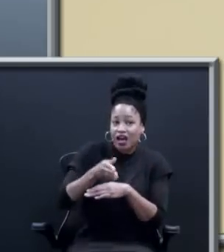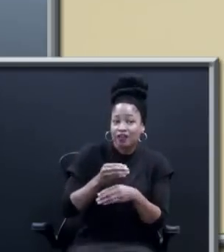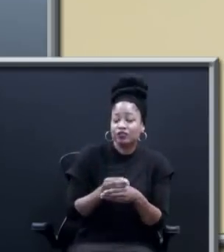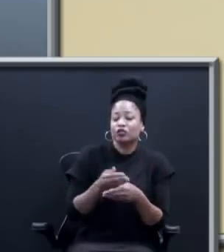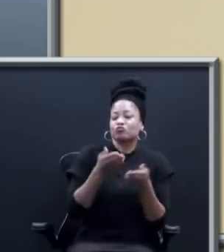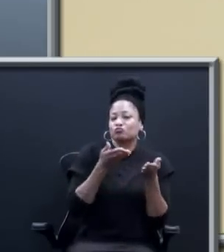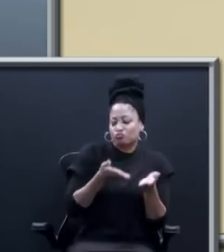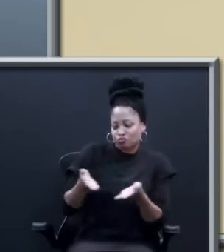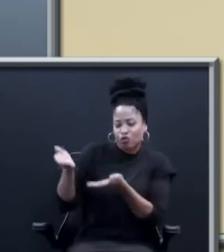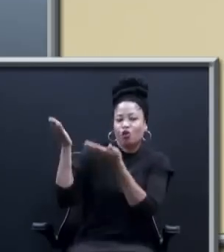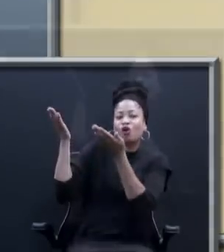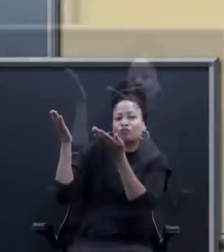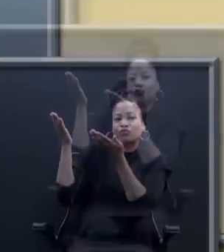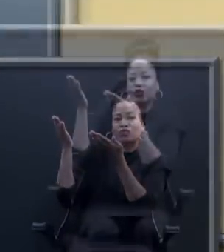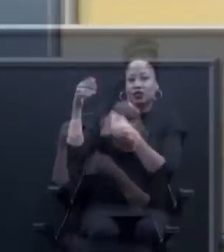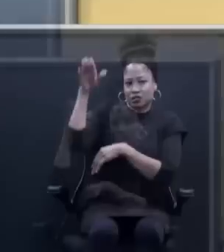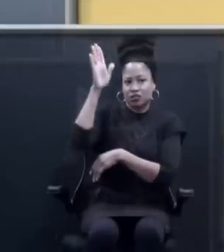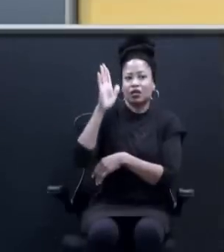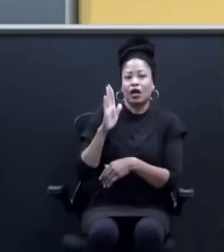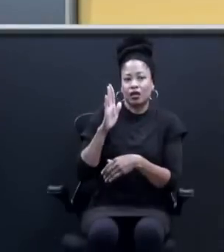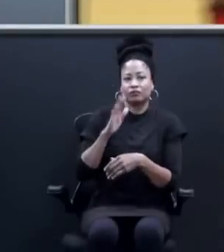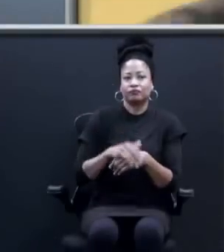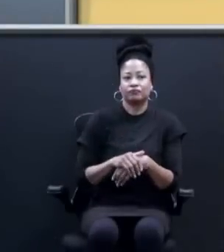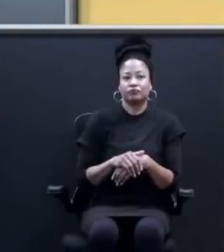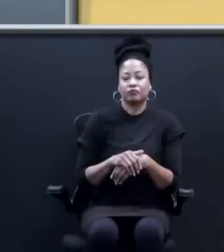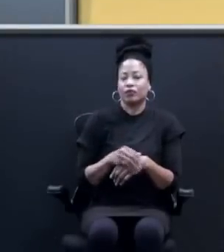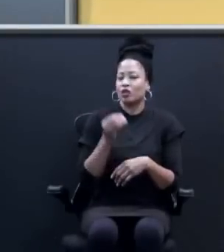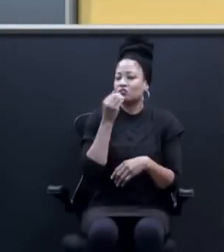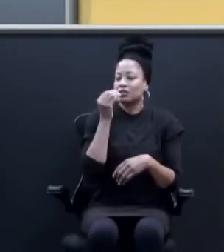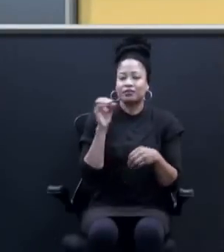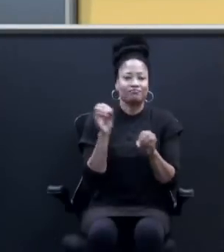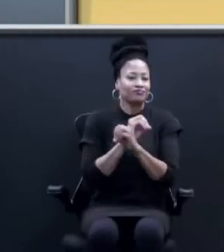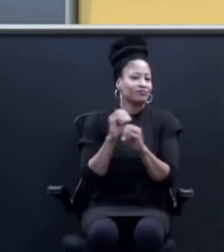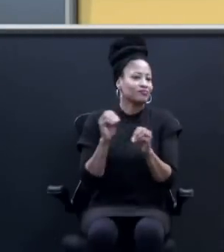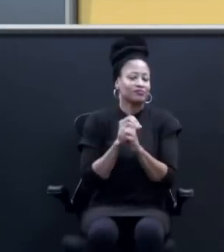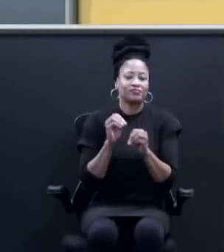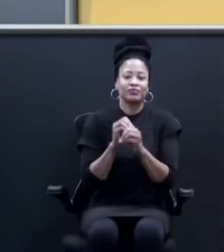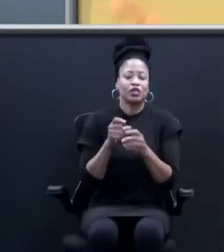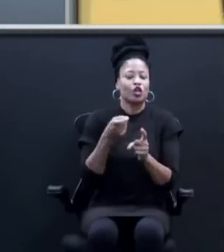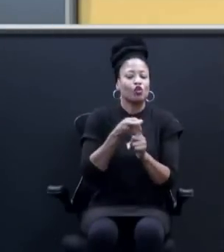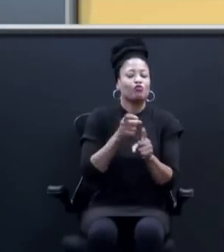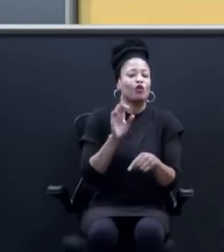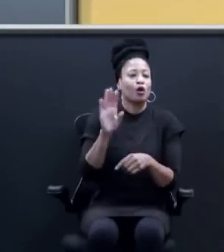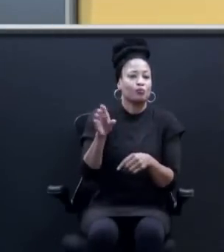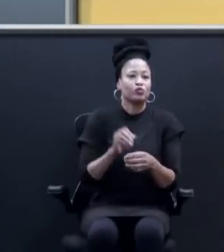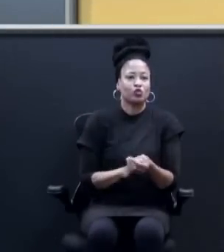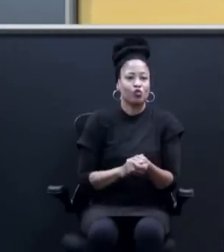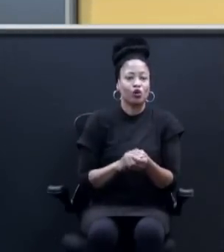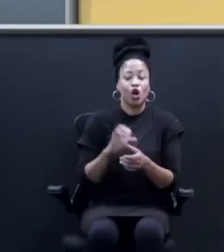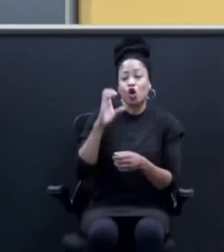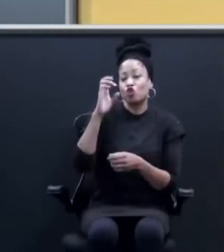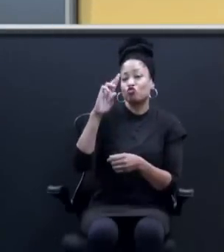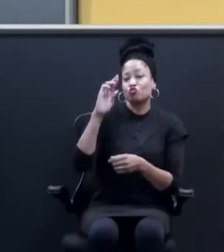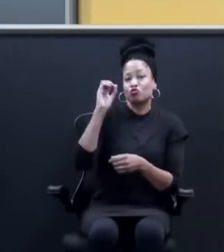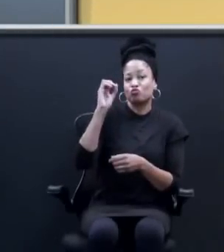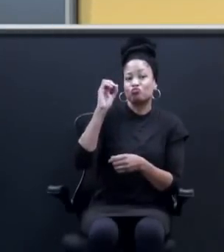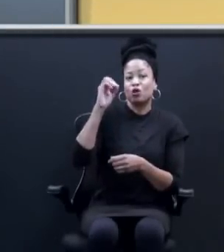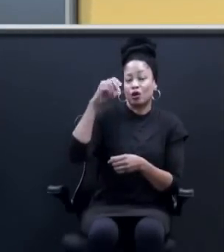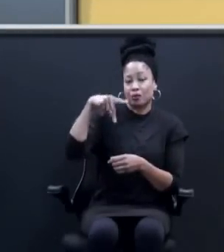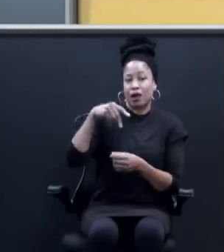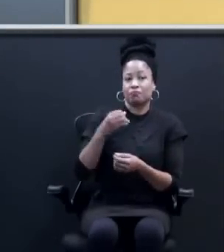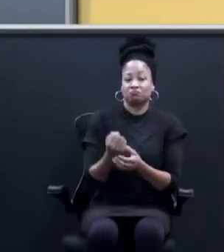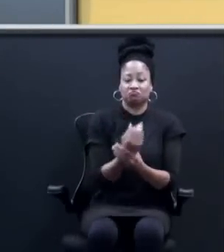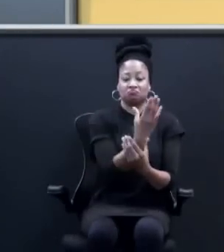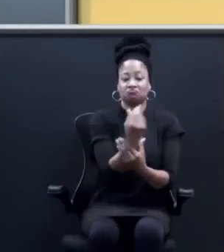all your dwellings. So he said, you can't eat nothing of your crop. No matter what you raise, you can't eat none of it until you go